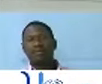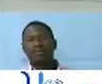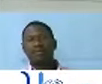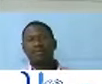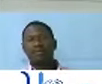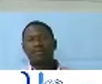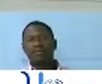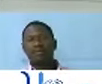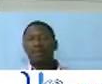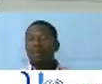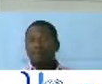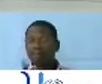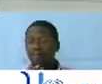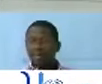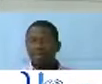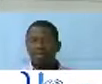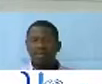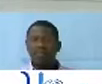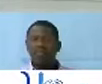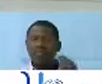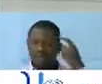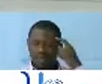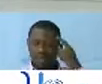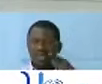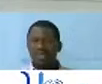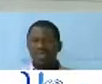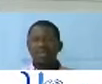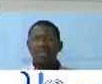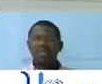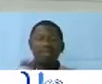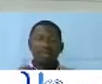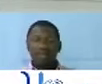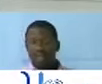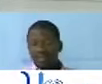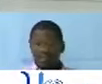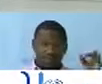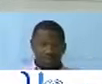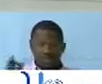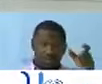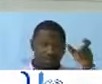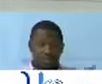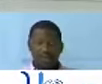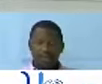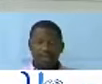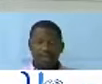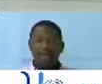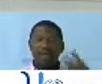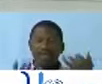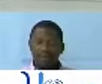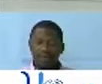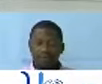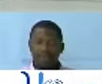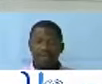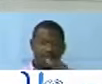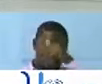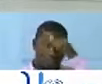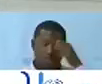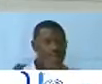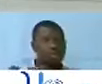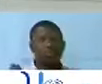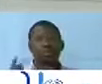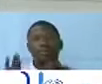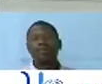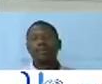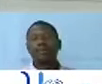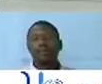as a chief justice. Ñu nak ñu foye ndax dal mu ndewutona def dal ligéyam ni mom chief justice la. And we